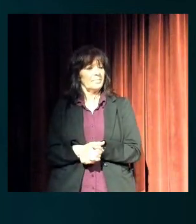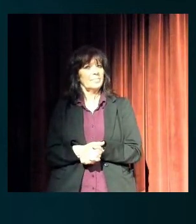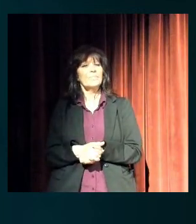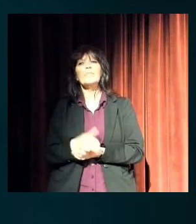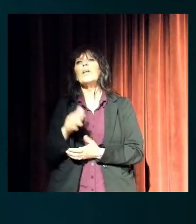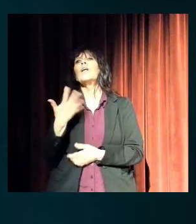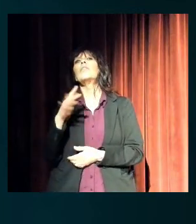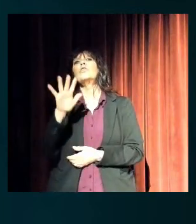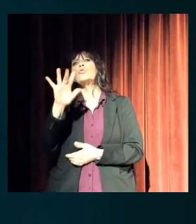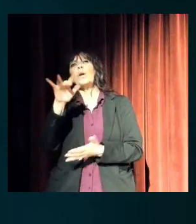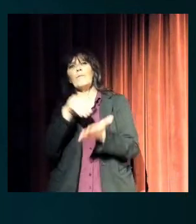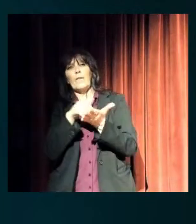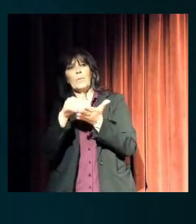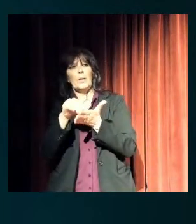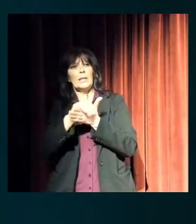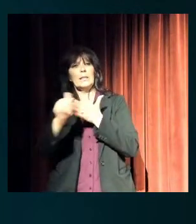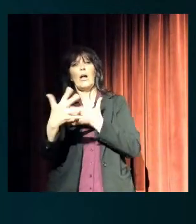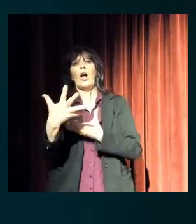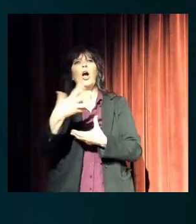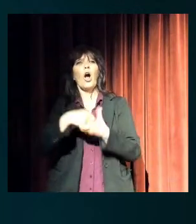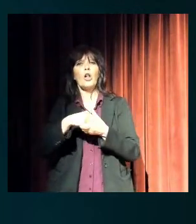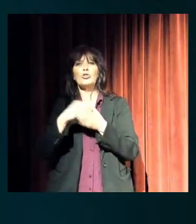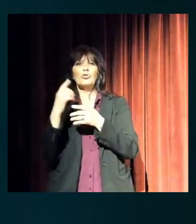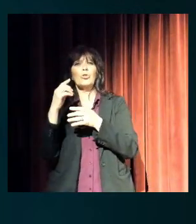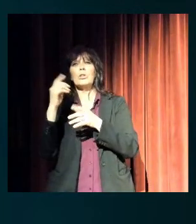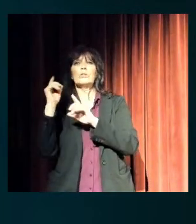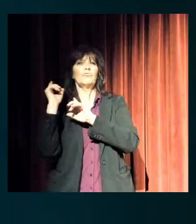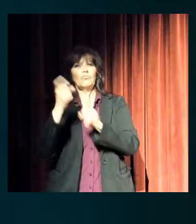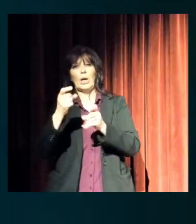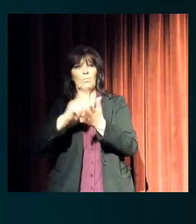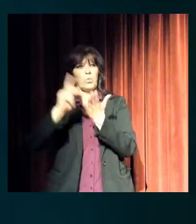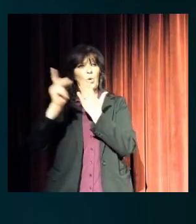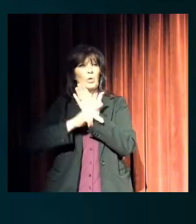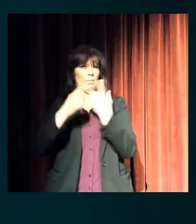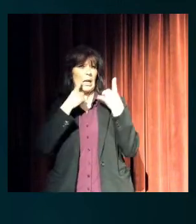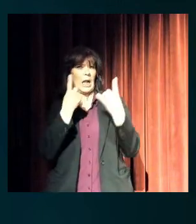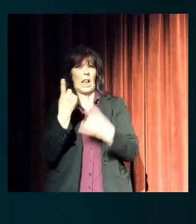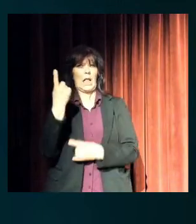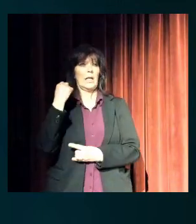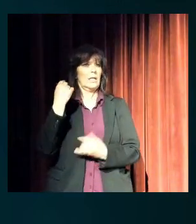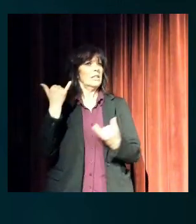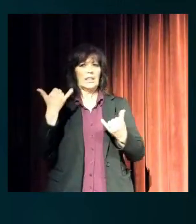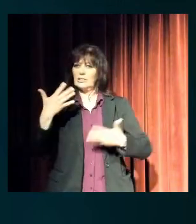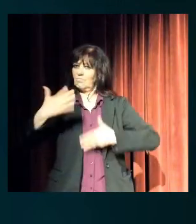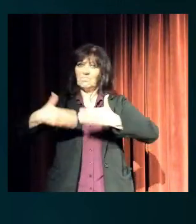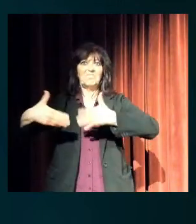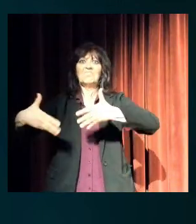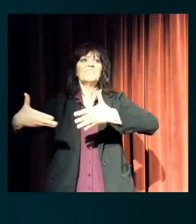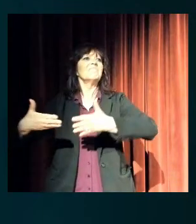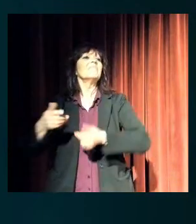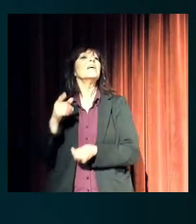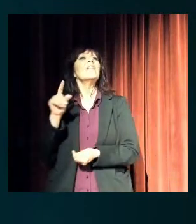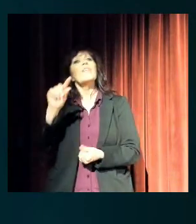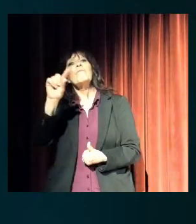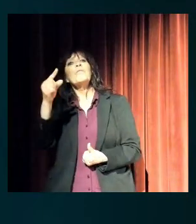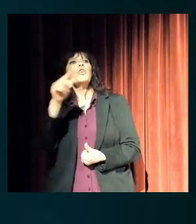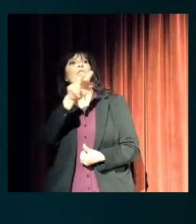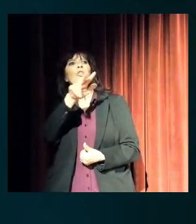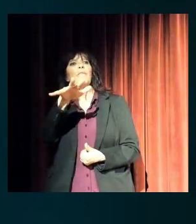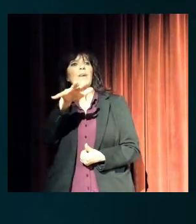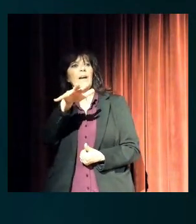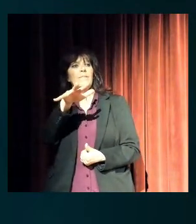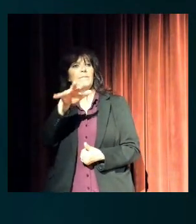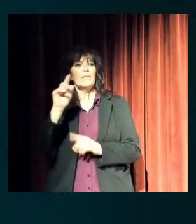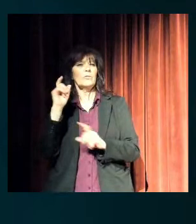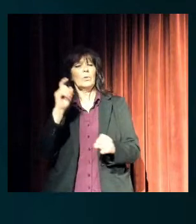The $25 million cultural capital grant program I announced last year is off and running. The first 35